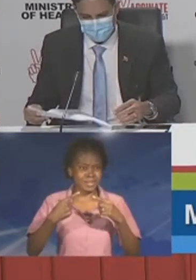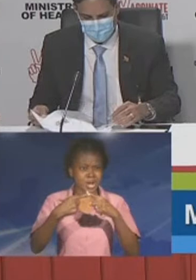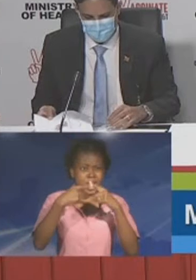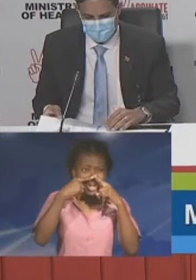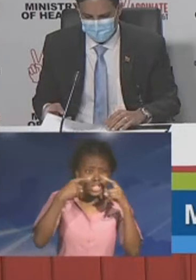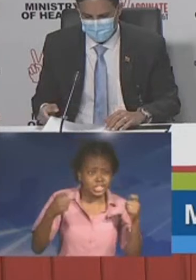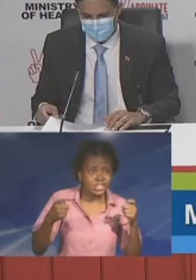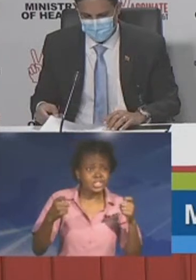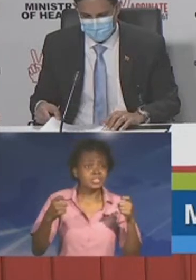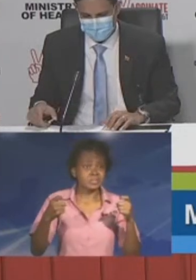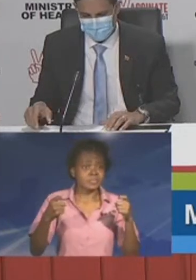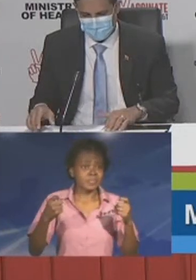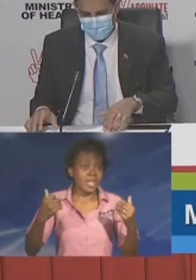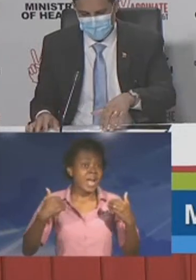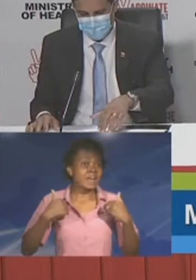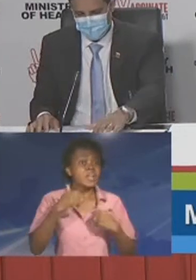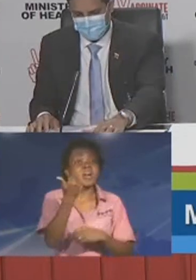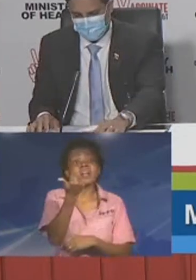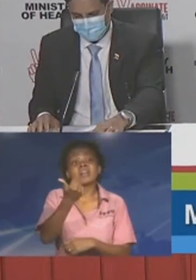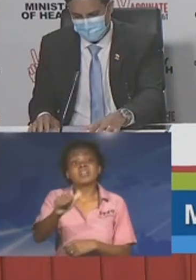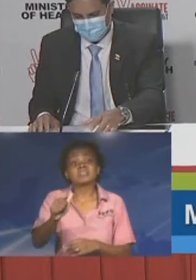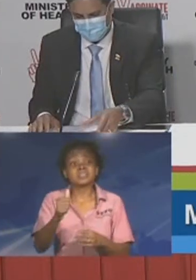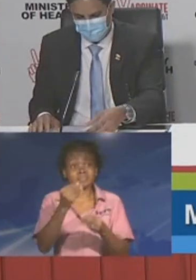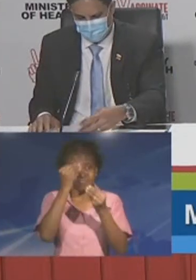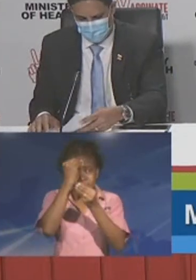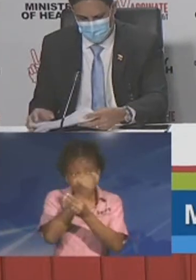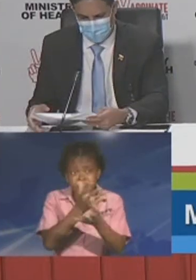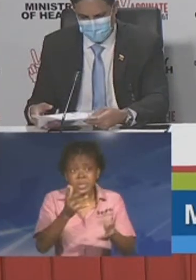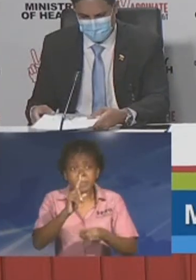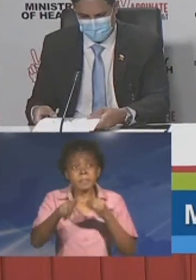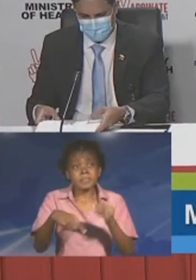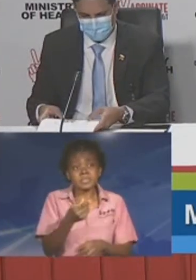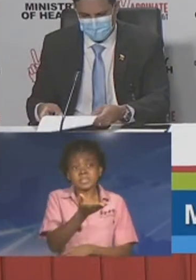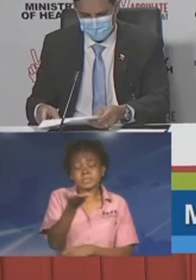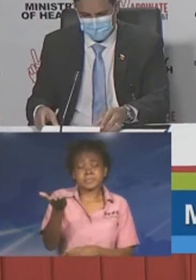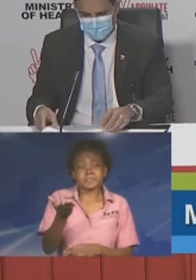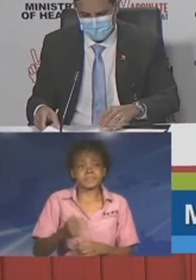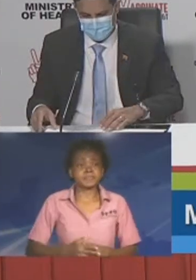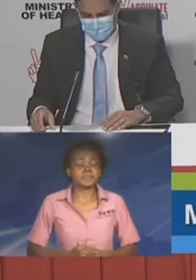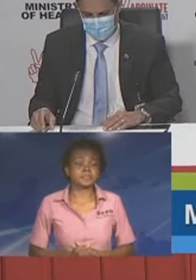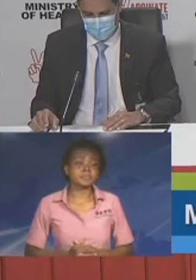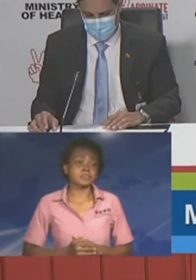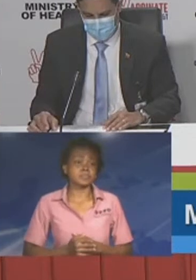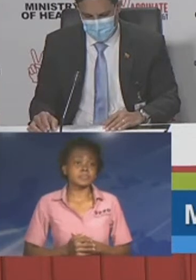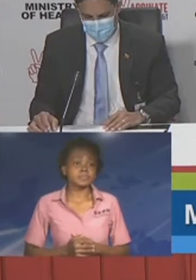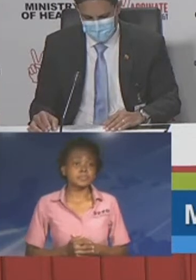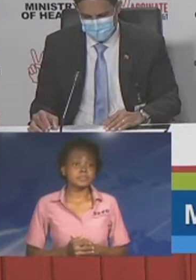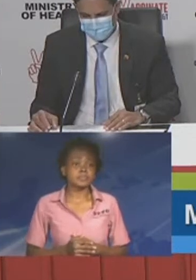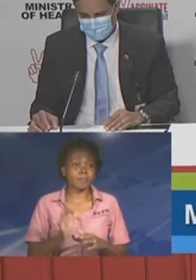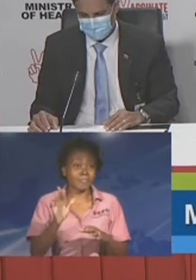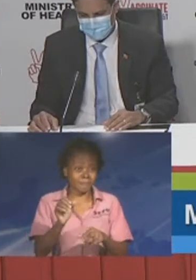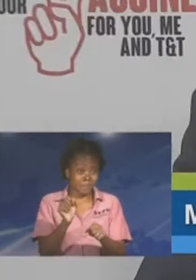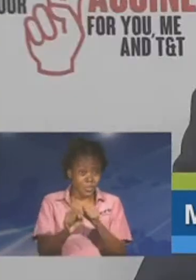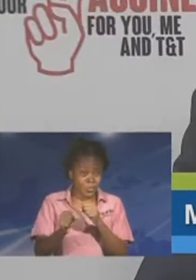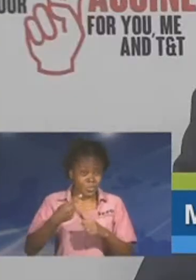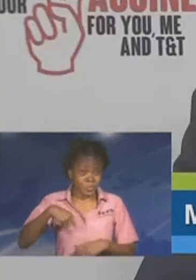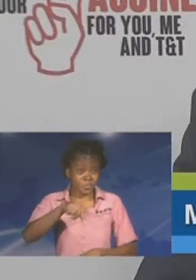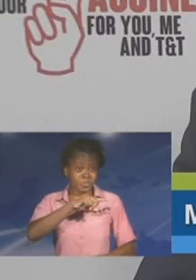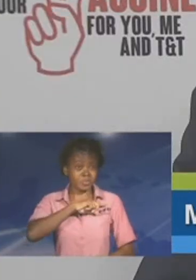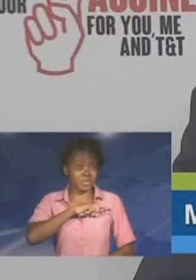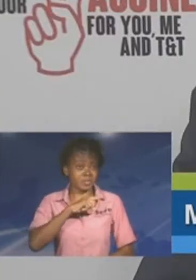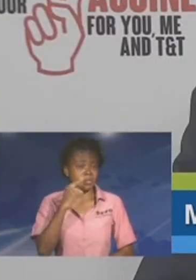status update on these persons to date? Yeah, so we are always in the market for